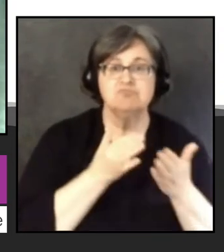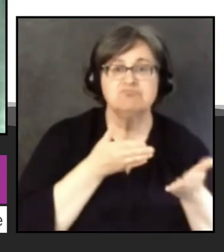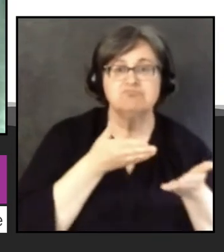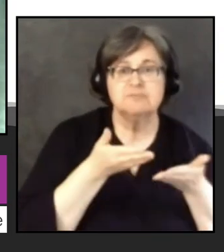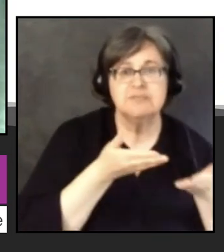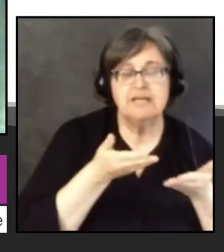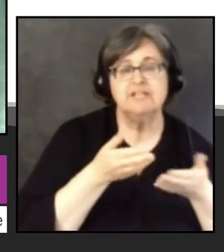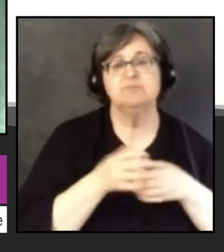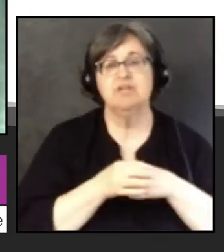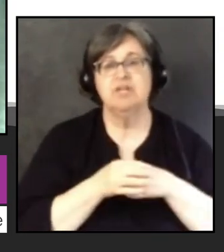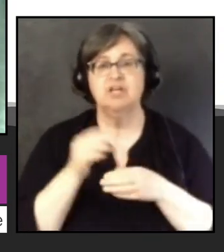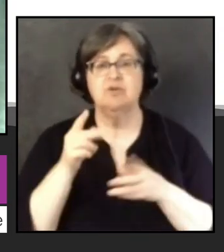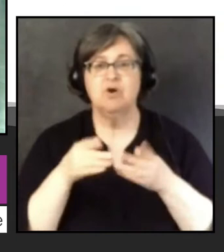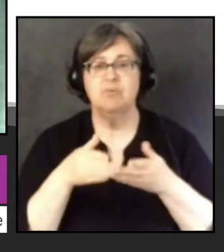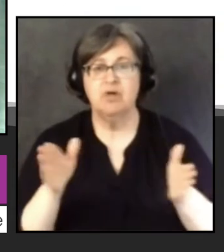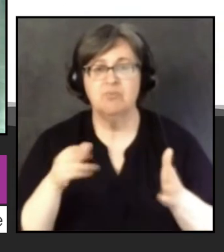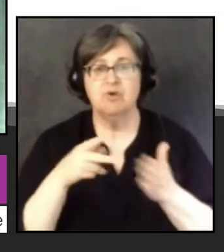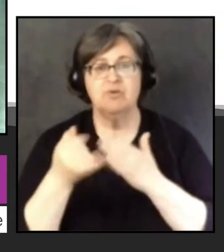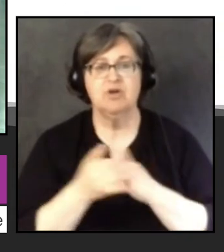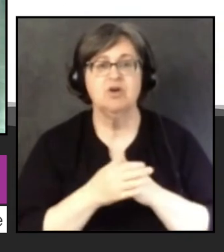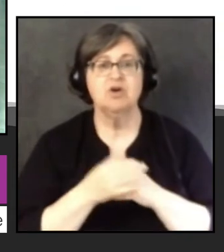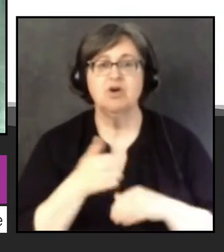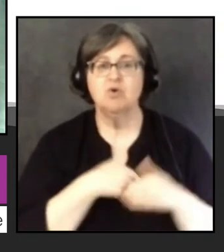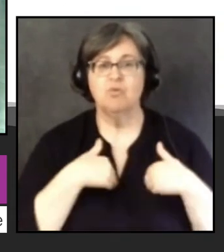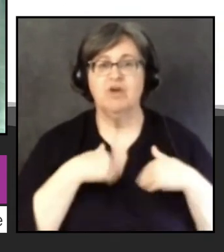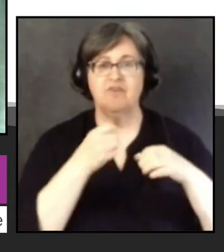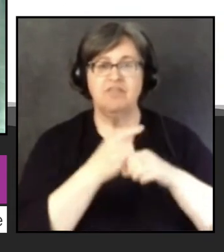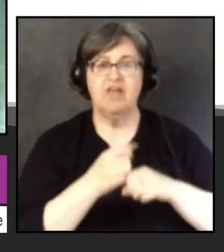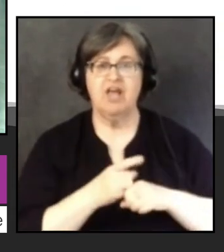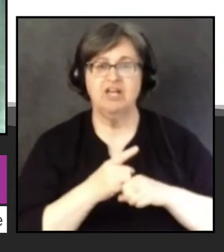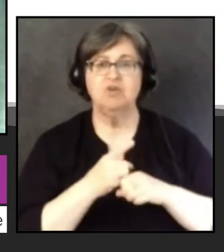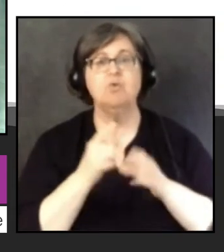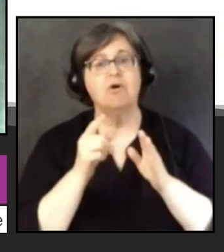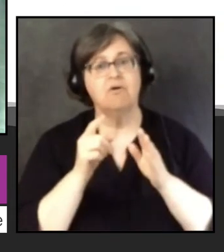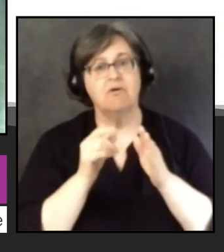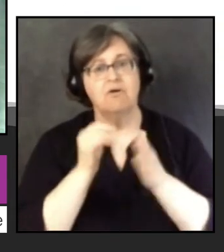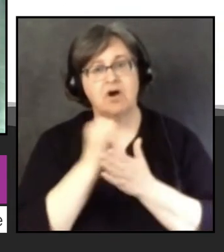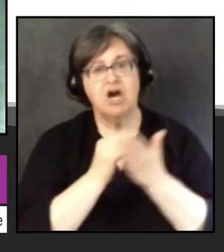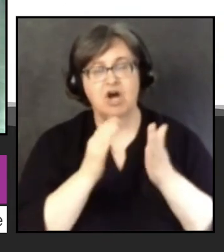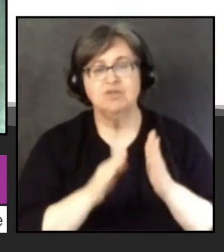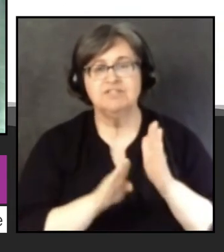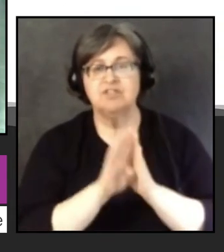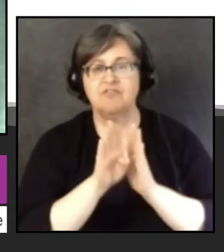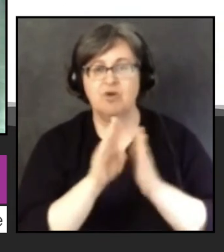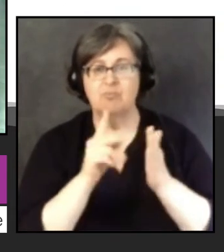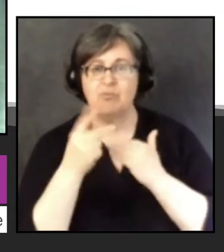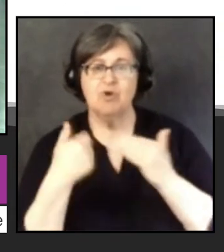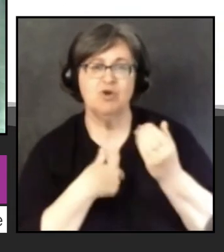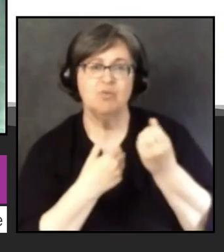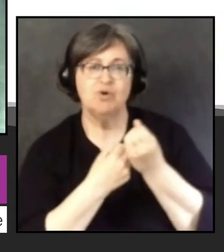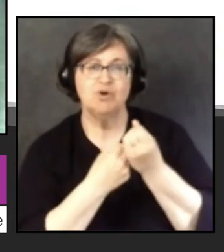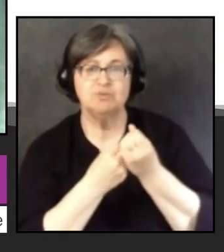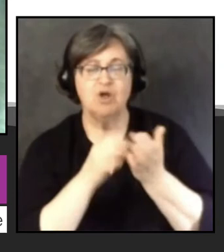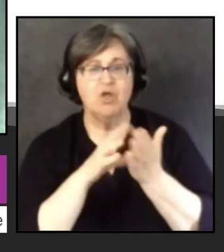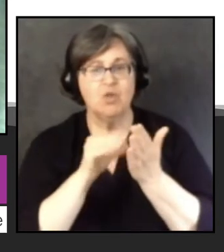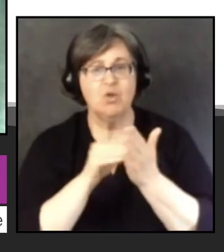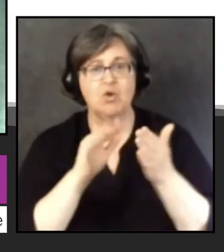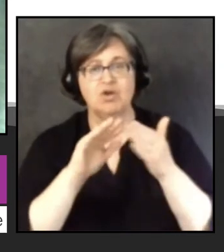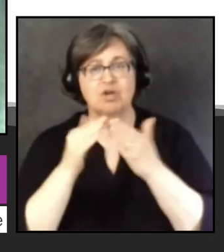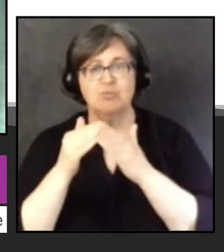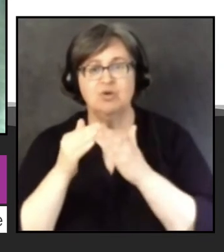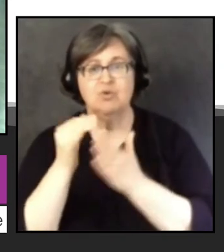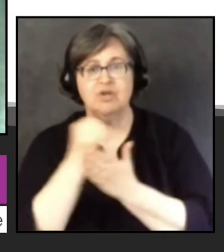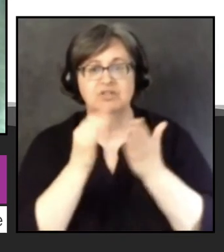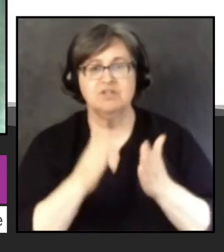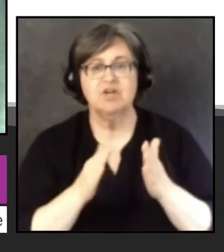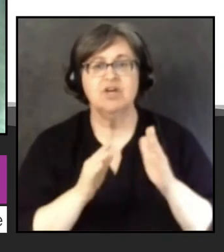Change program is the LP's flagship annual artist development program that supports the learning of community artists who are invested